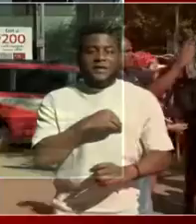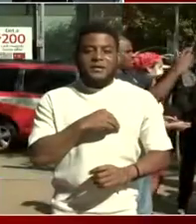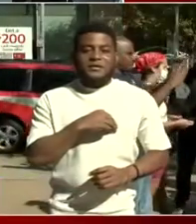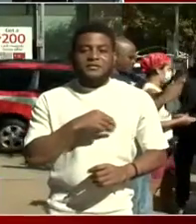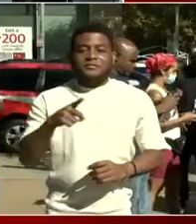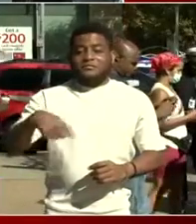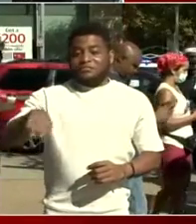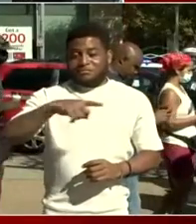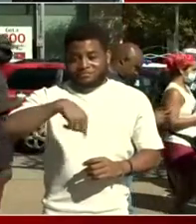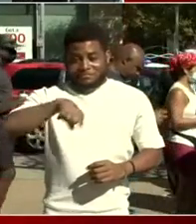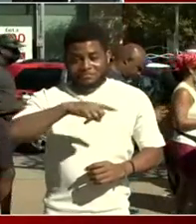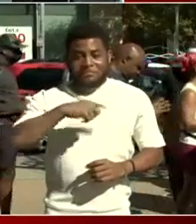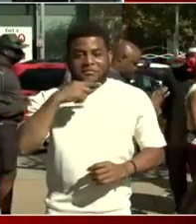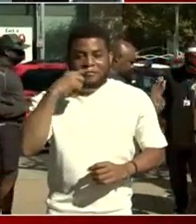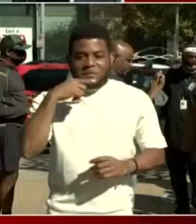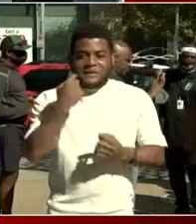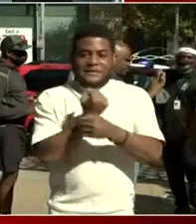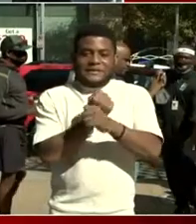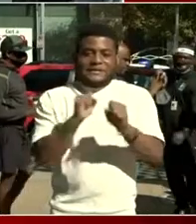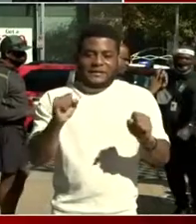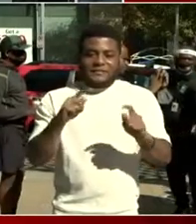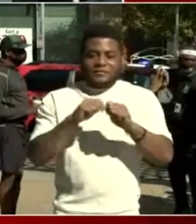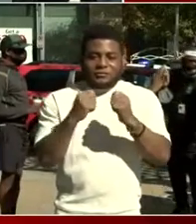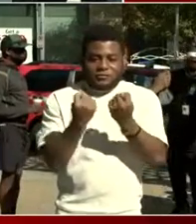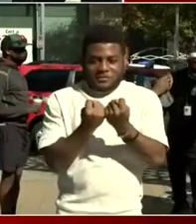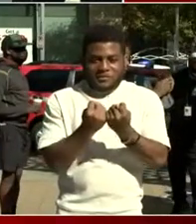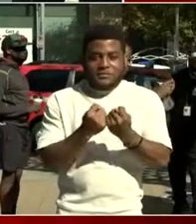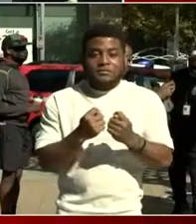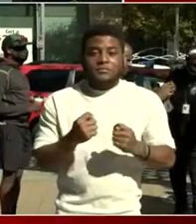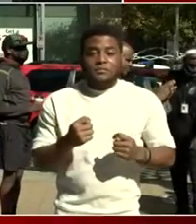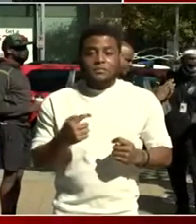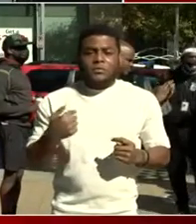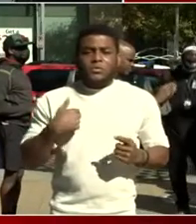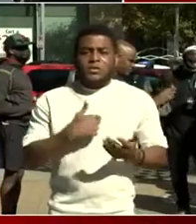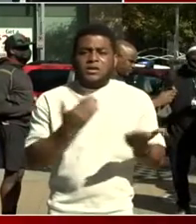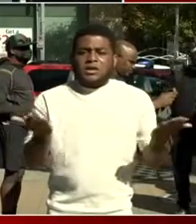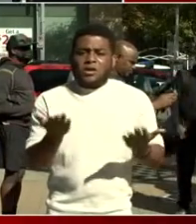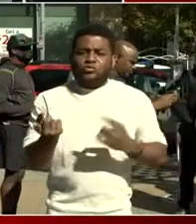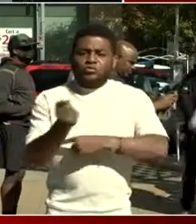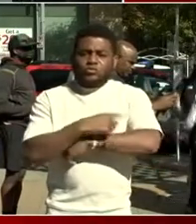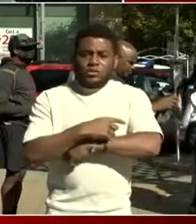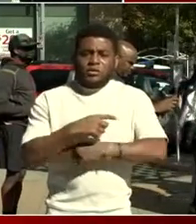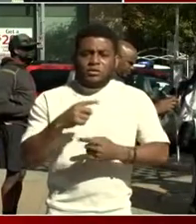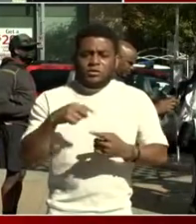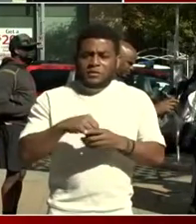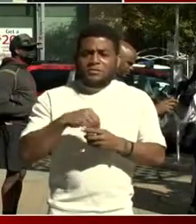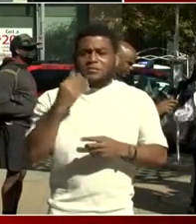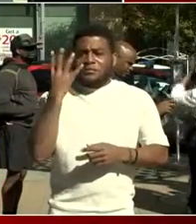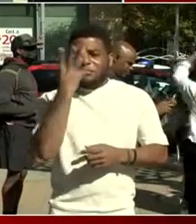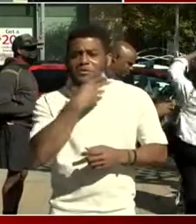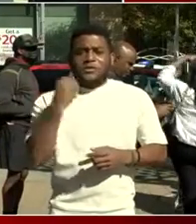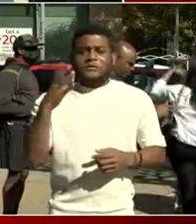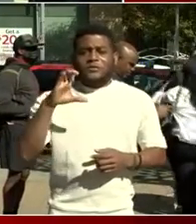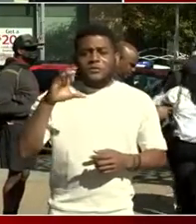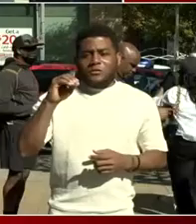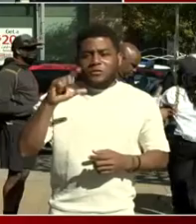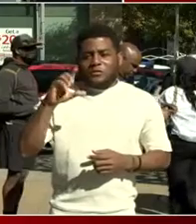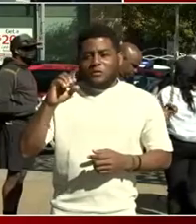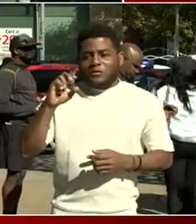our public safety team. We are here today in beautiful Columbia Heights to kick off